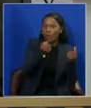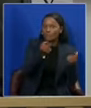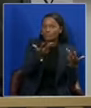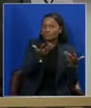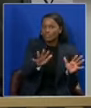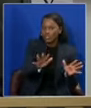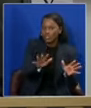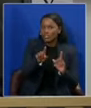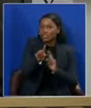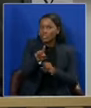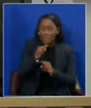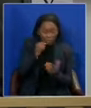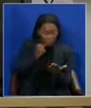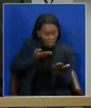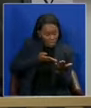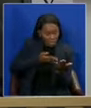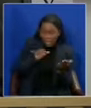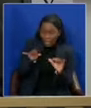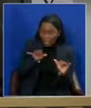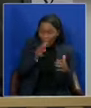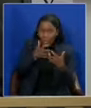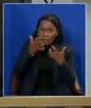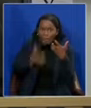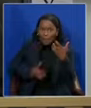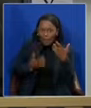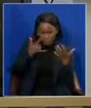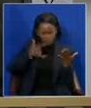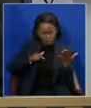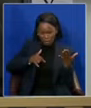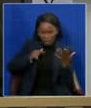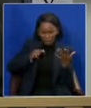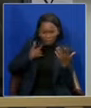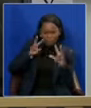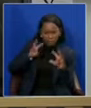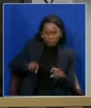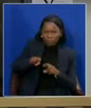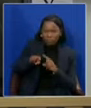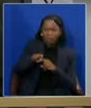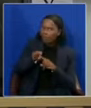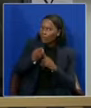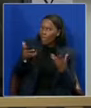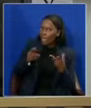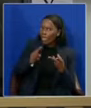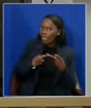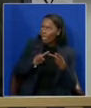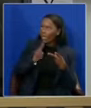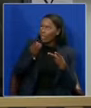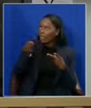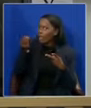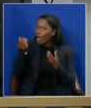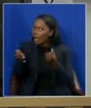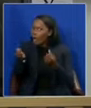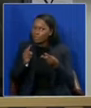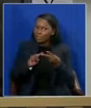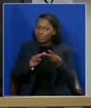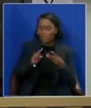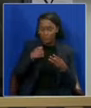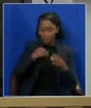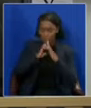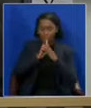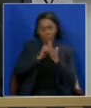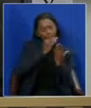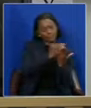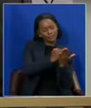for where are those dockets. But we make sure that dockets are all accounted. If your dockets are